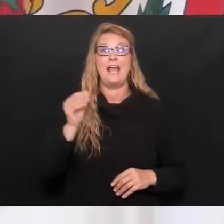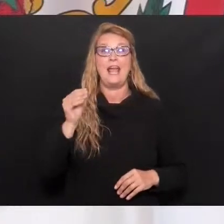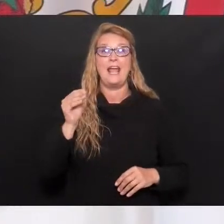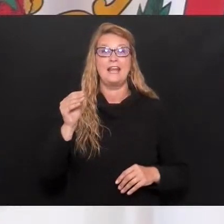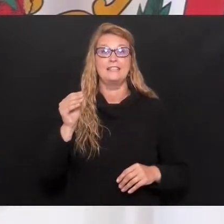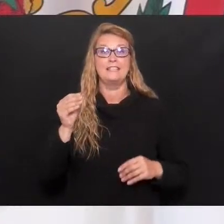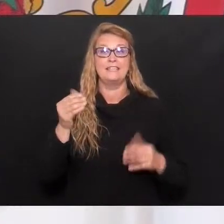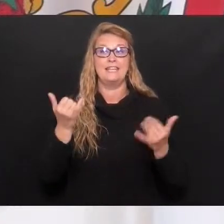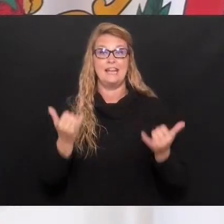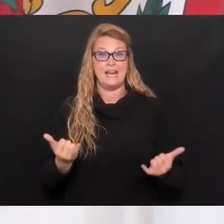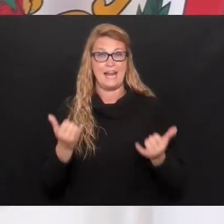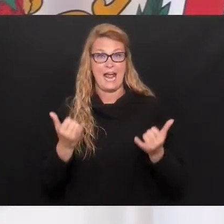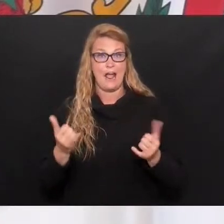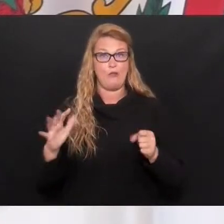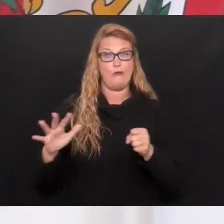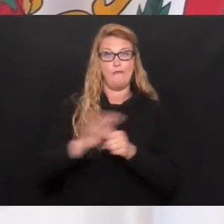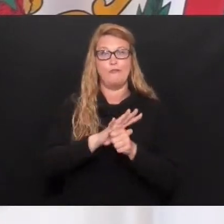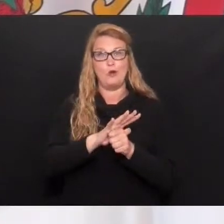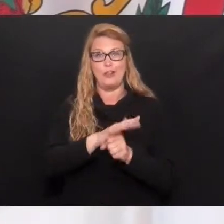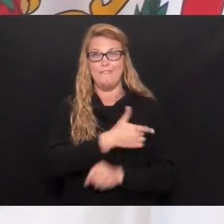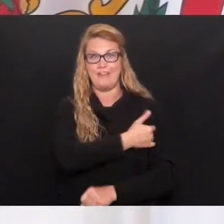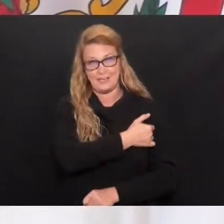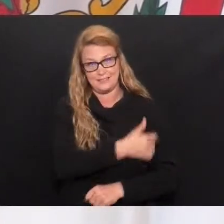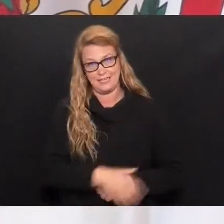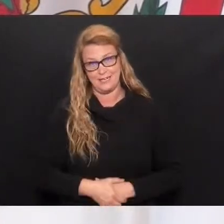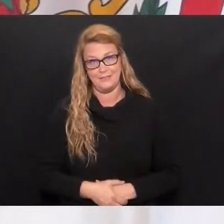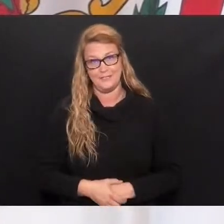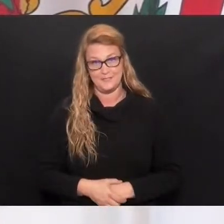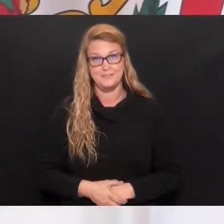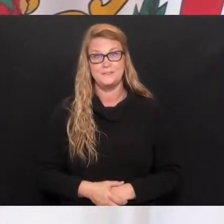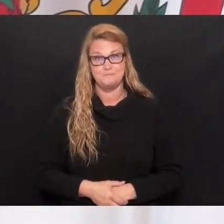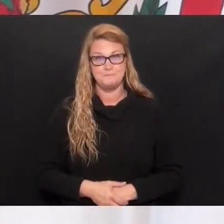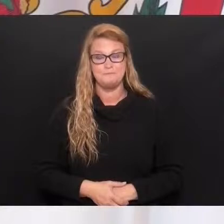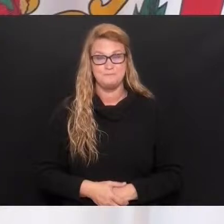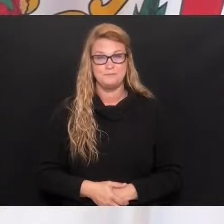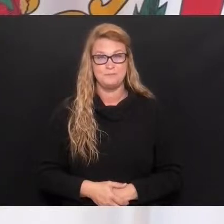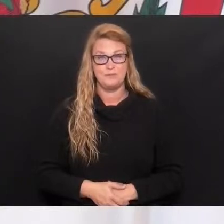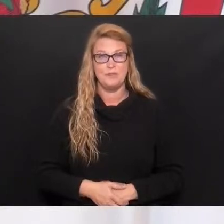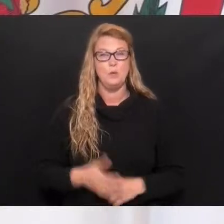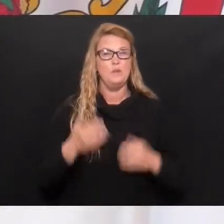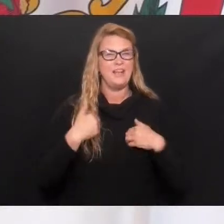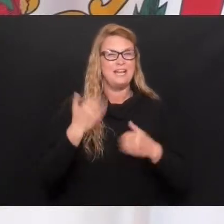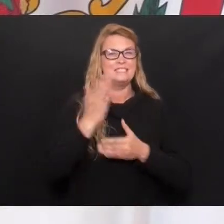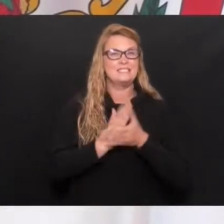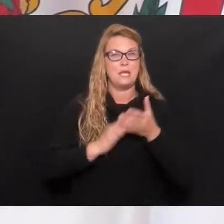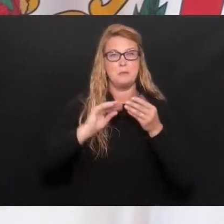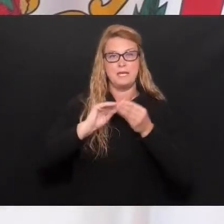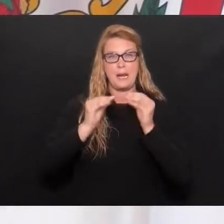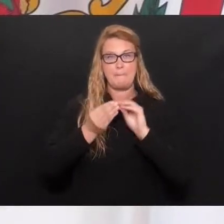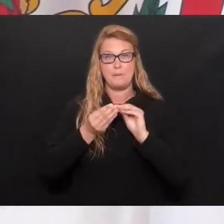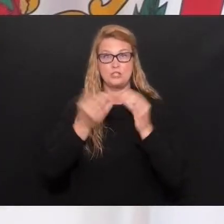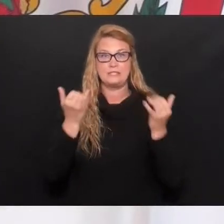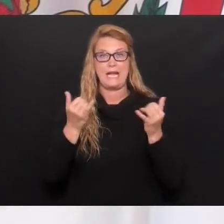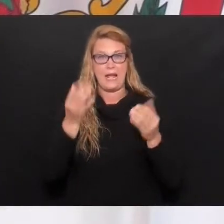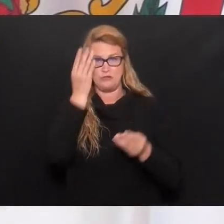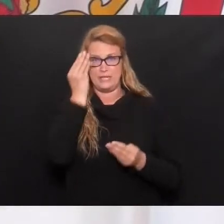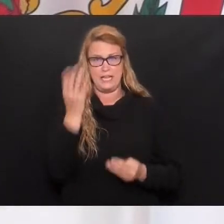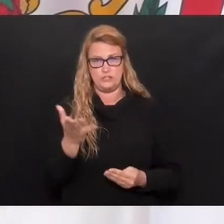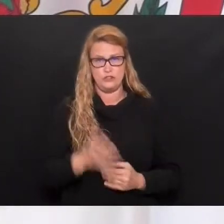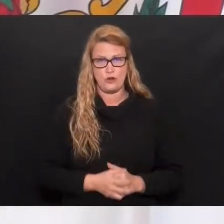and having them fully vaccinated. Now, there's been some numbers that we've updated and everything